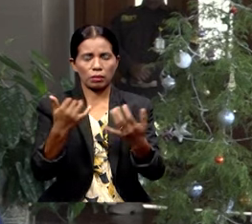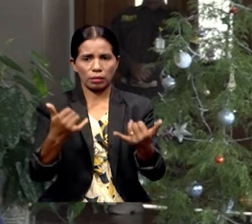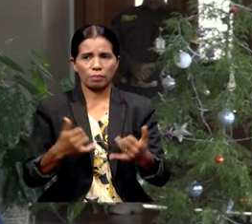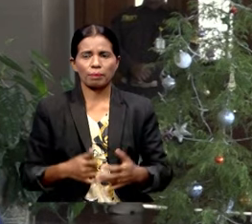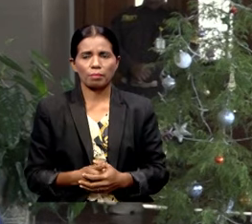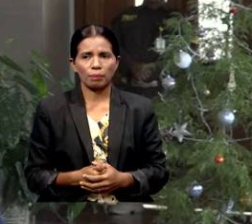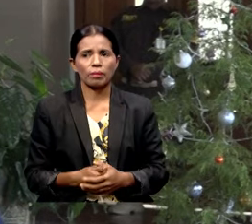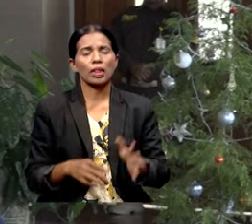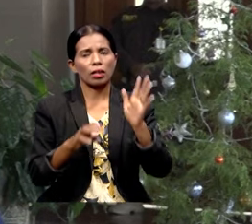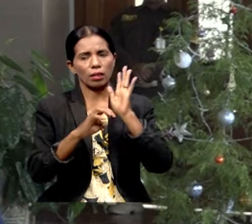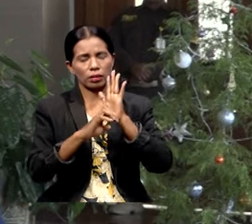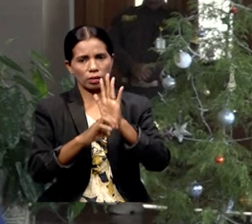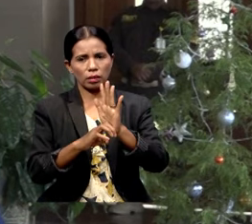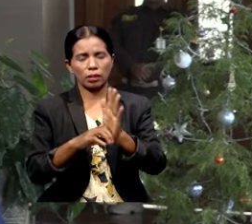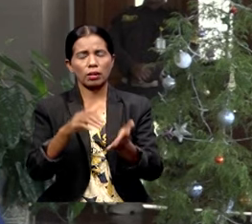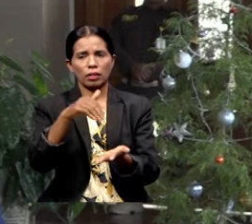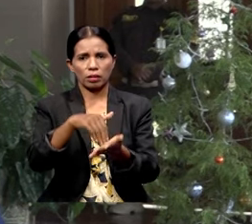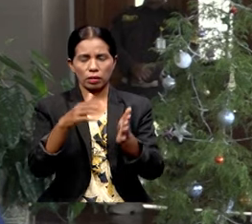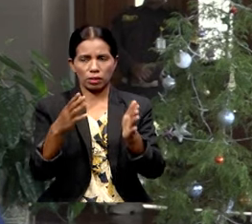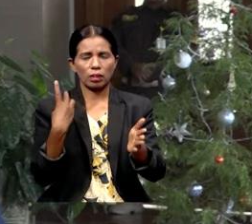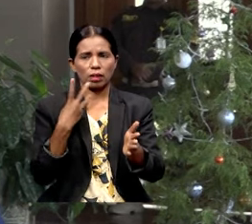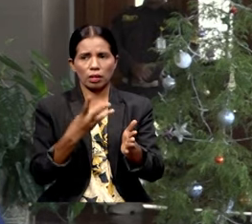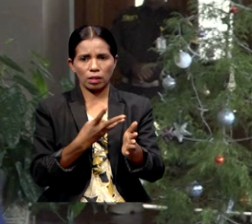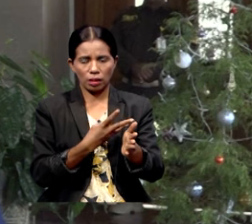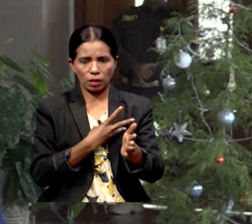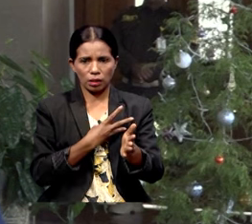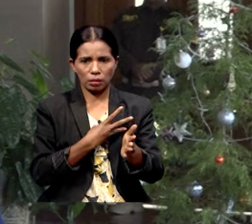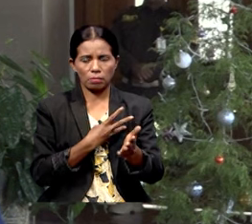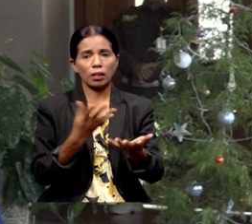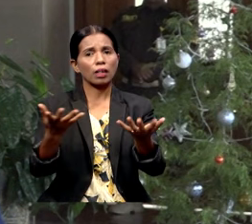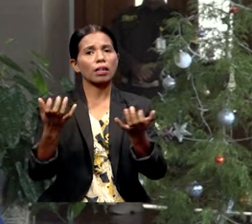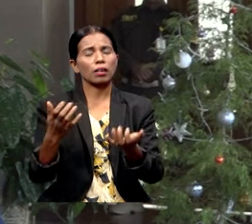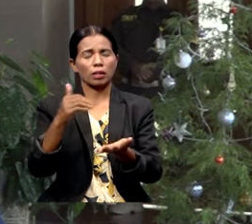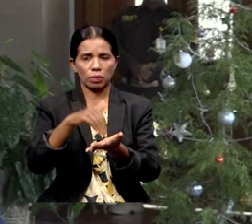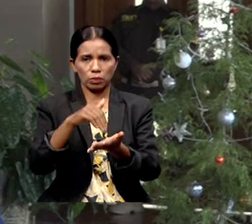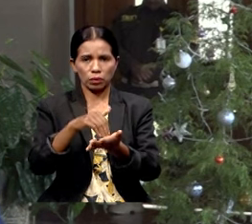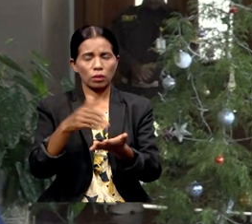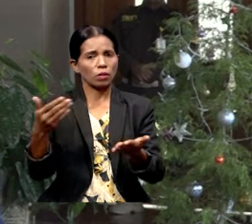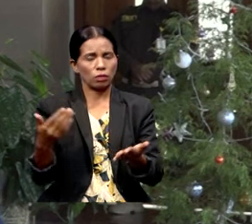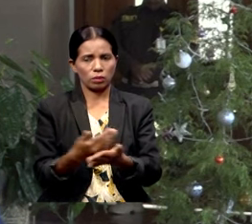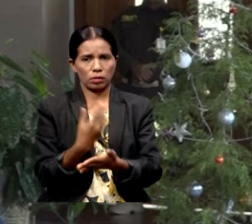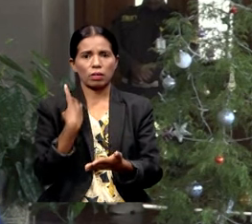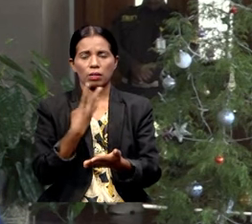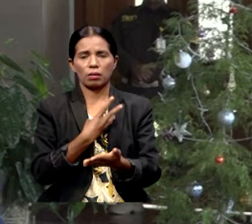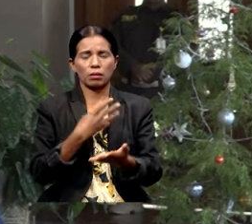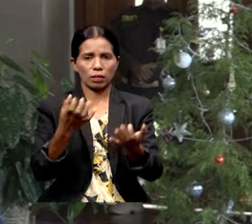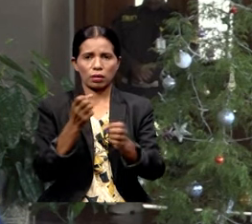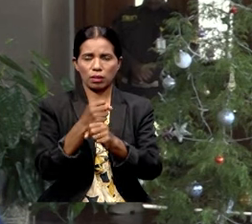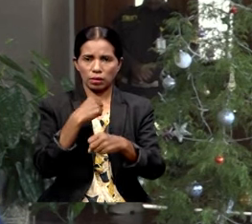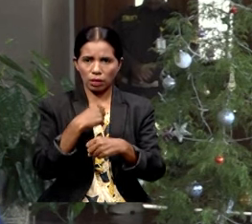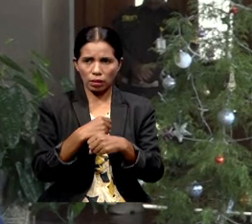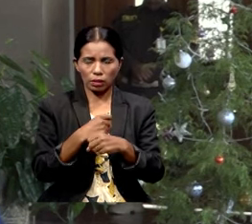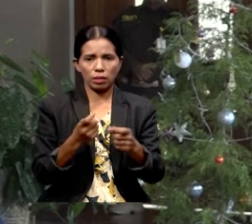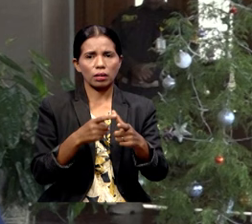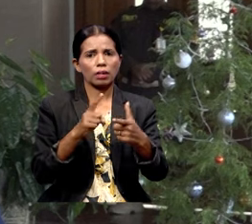For example, Australia now has a new safeguards mechanism, which means that carbon